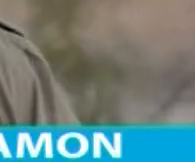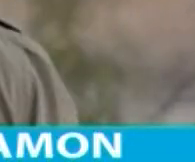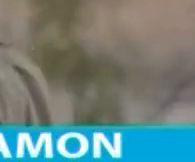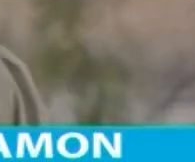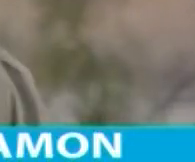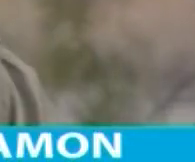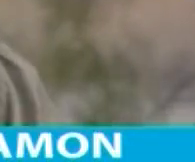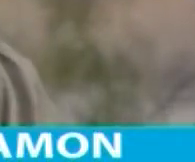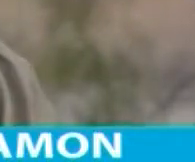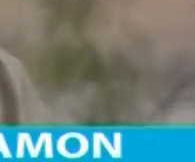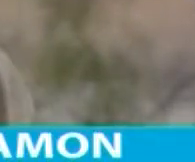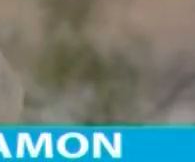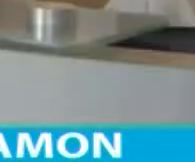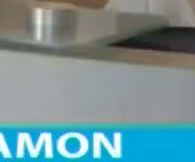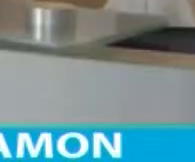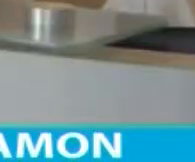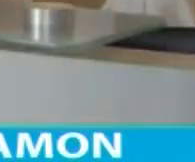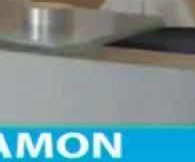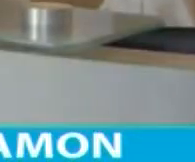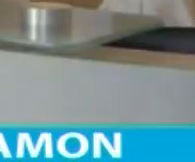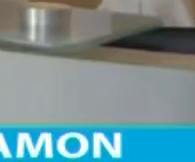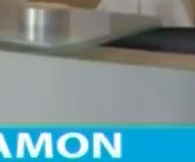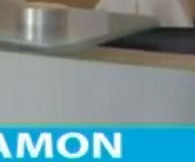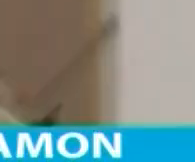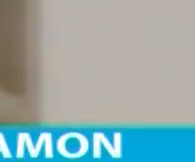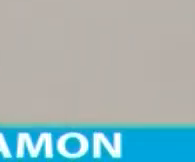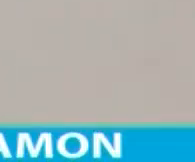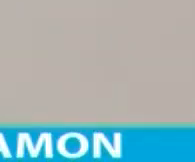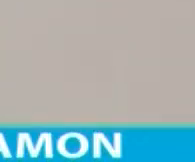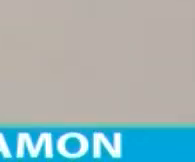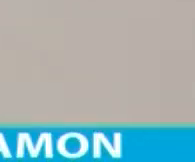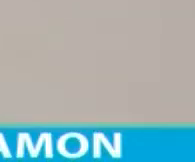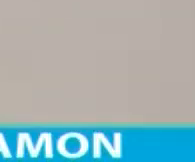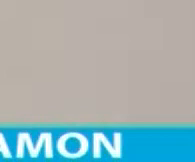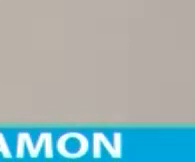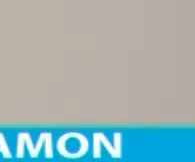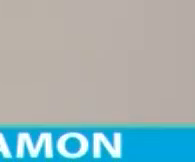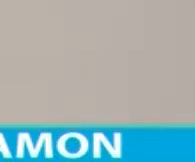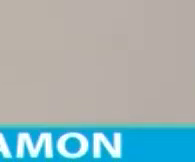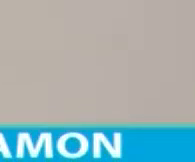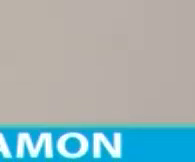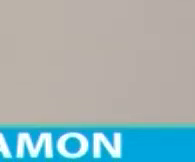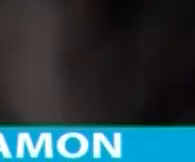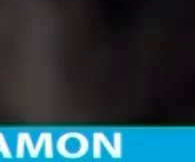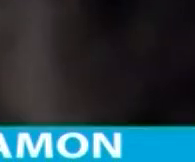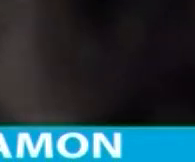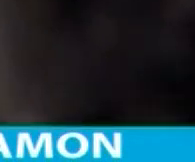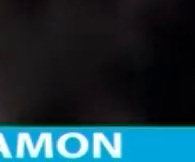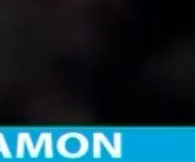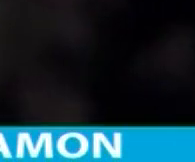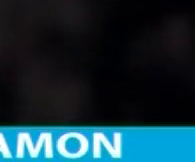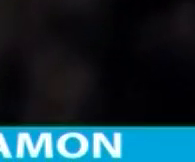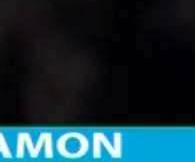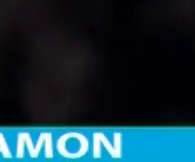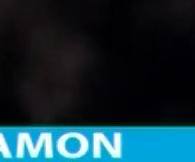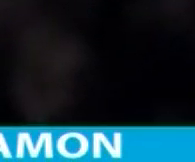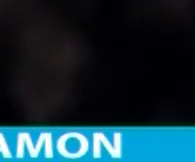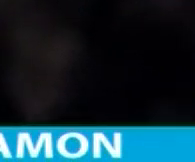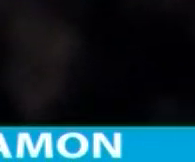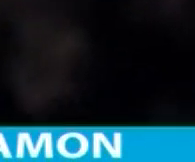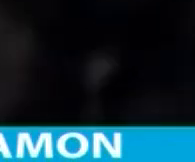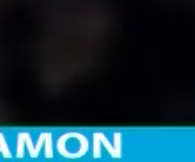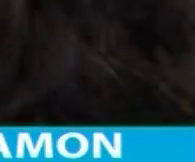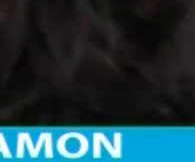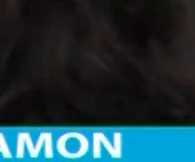her, I lost Fabiola Valente. Hey! Help me! Hey! But swear to me you won't say anything